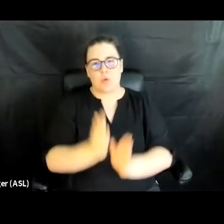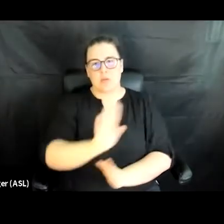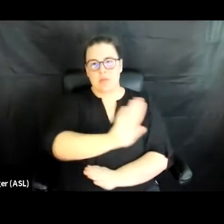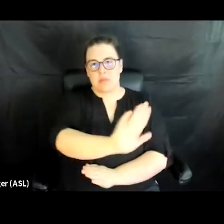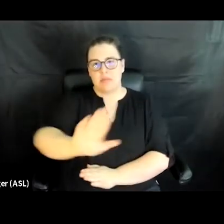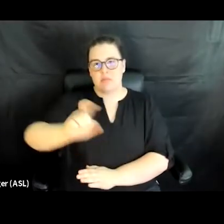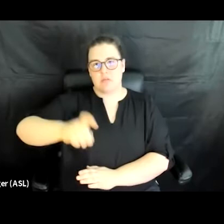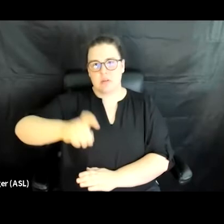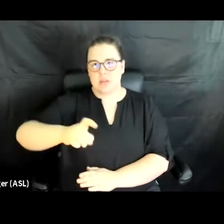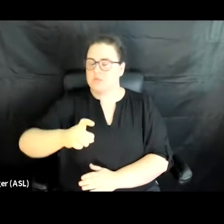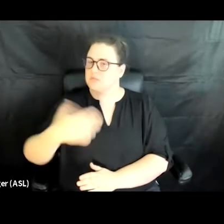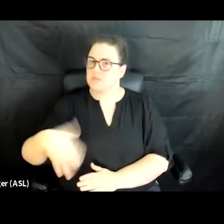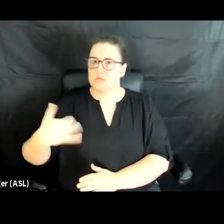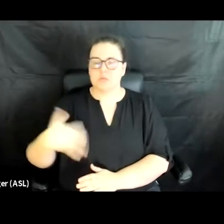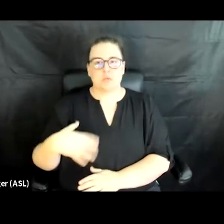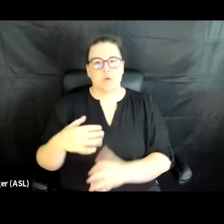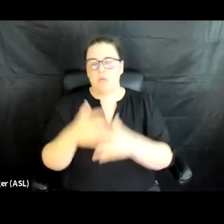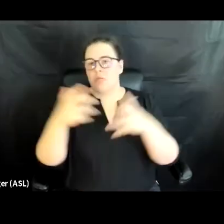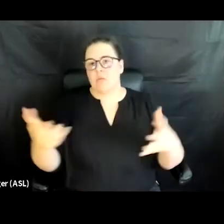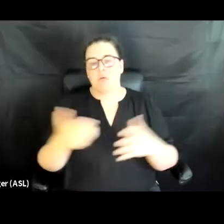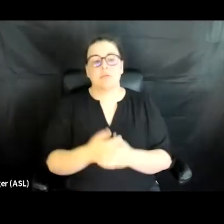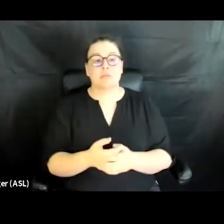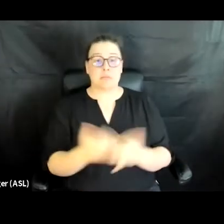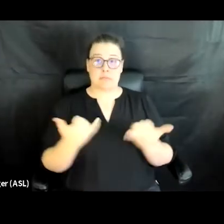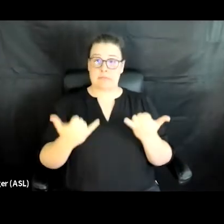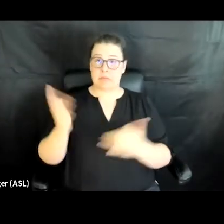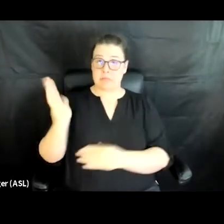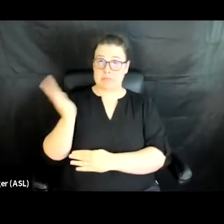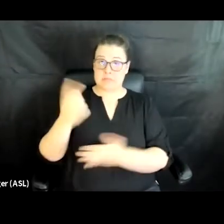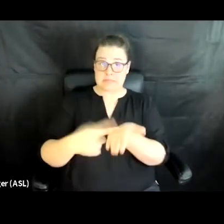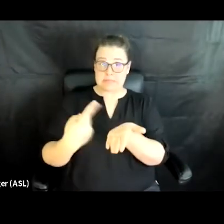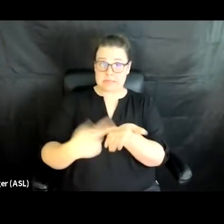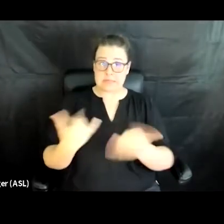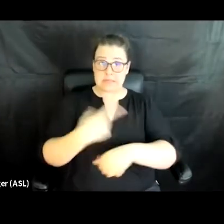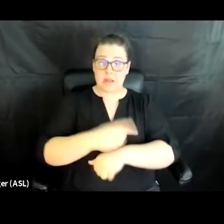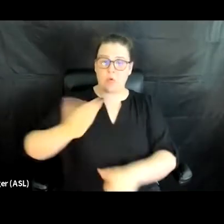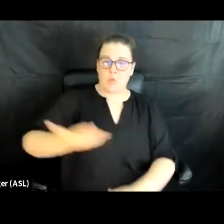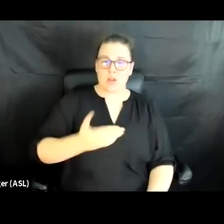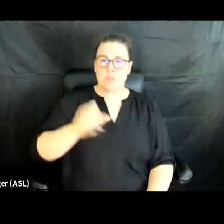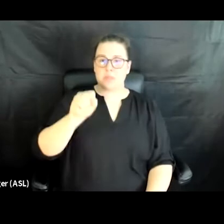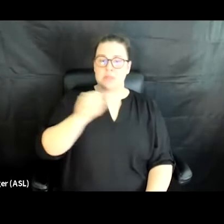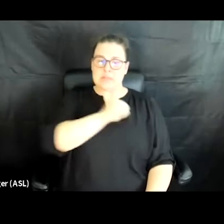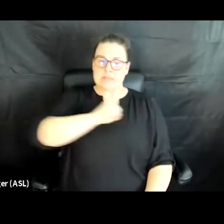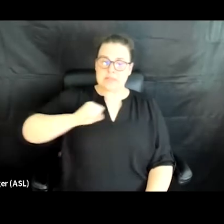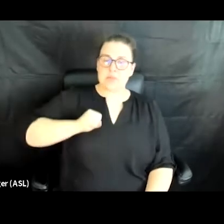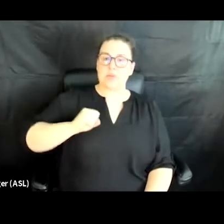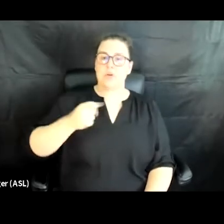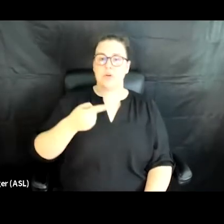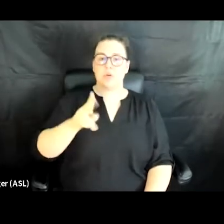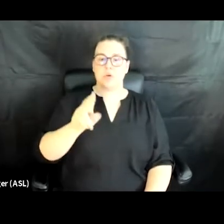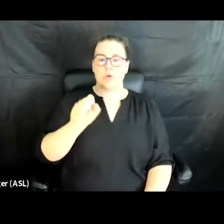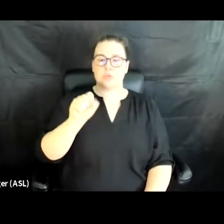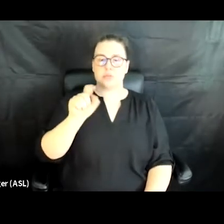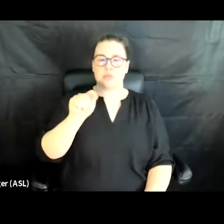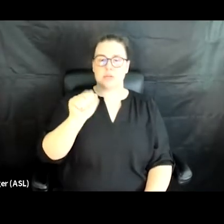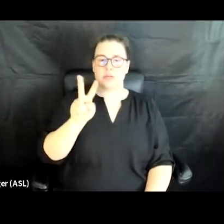workplace are even greater. As we get underway this afternoon, we want to welcome Senator Gustavo Rivera, who will be saying a few